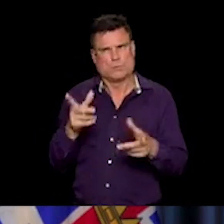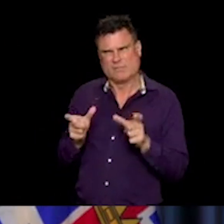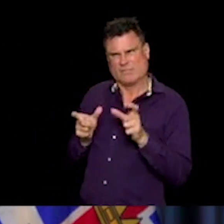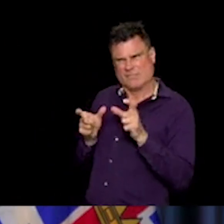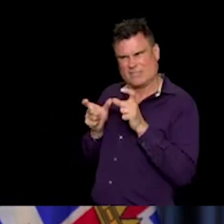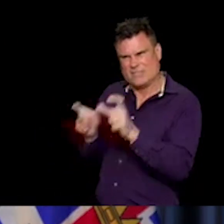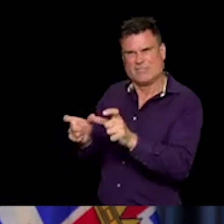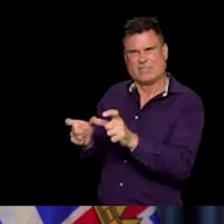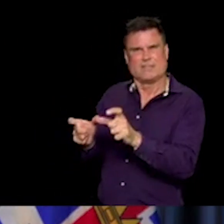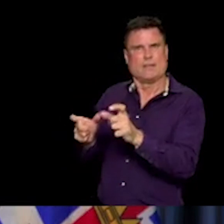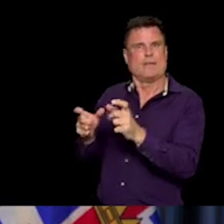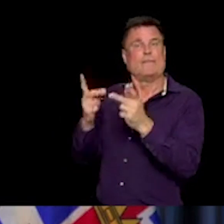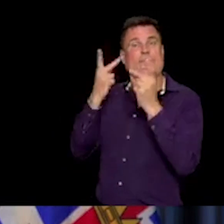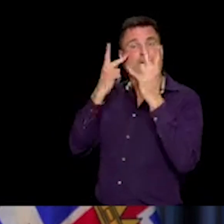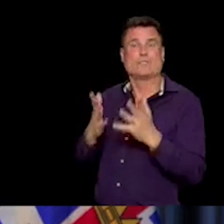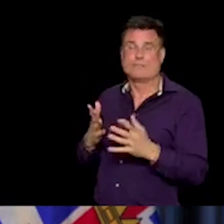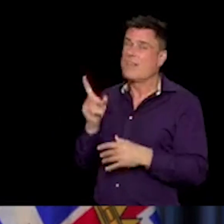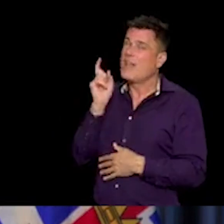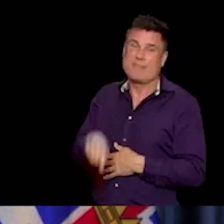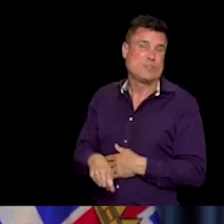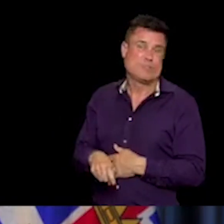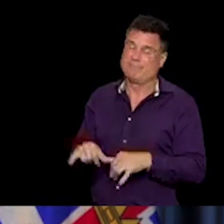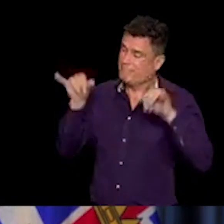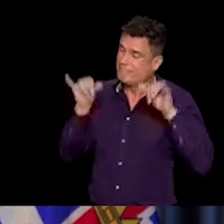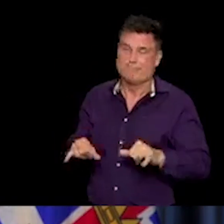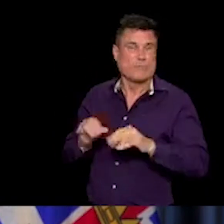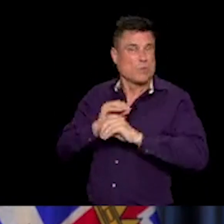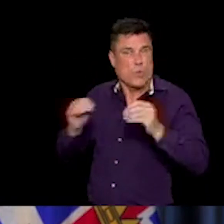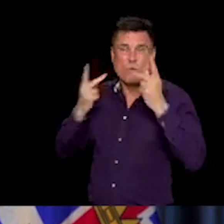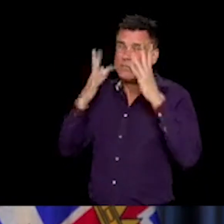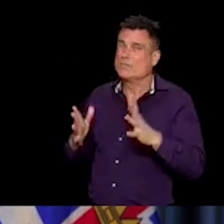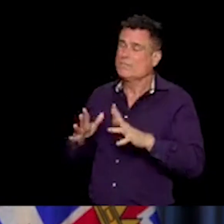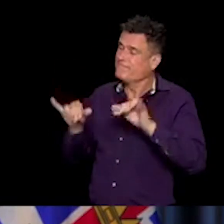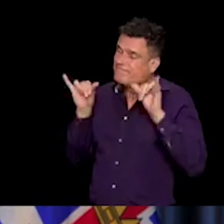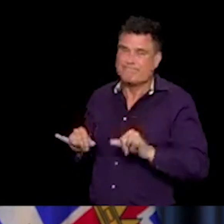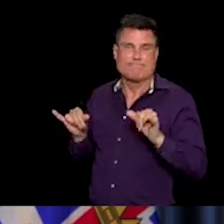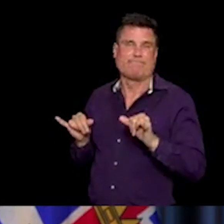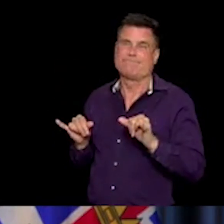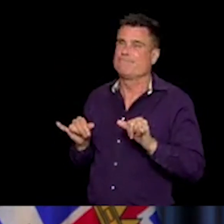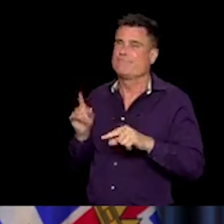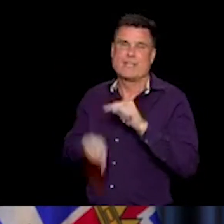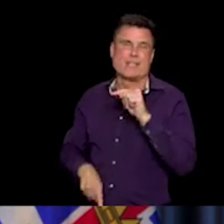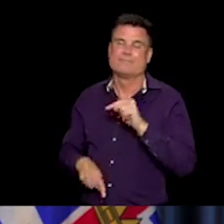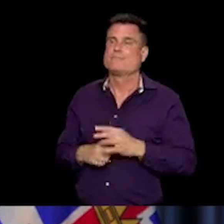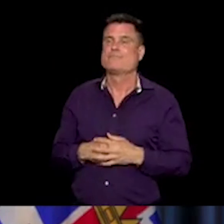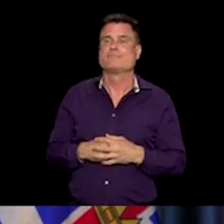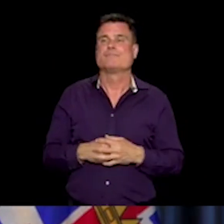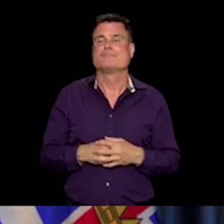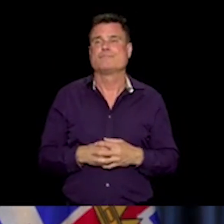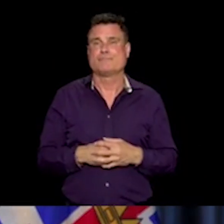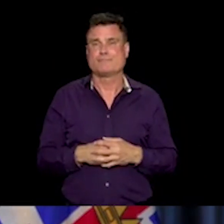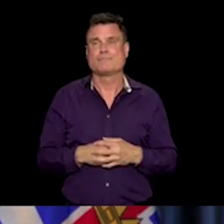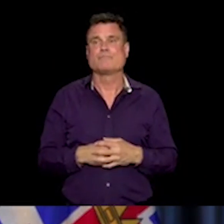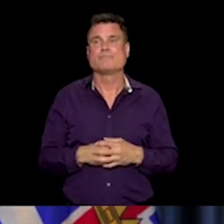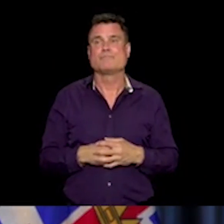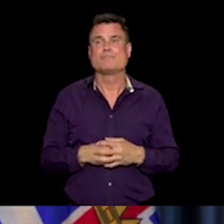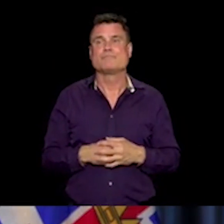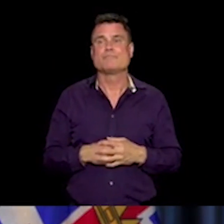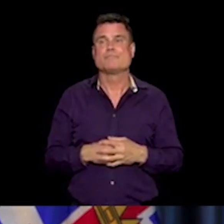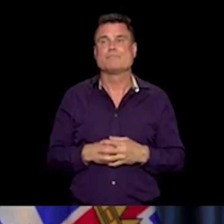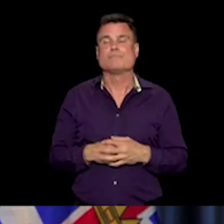done significantly better than other jurisdictions, but that doesn't change the fact that a lot of people have lost their lives, and